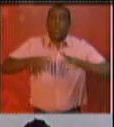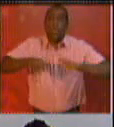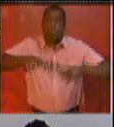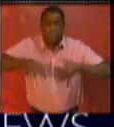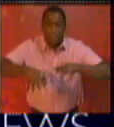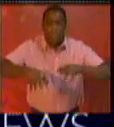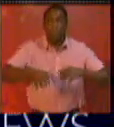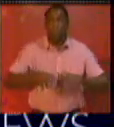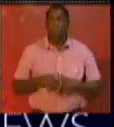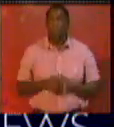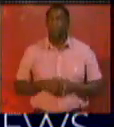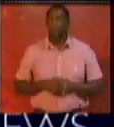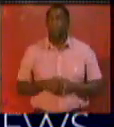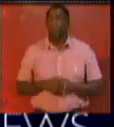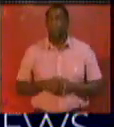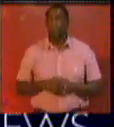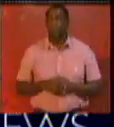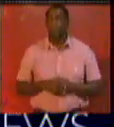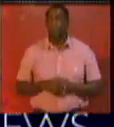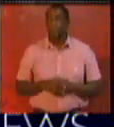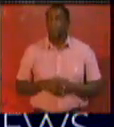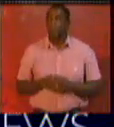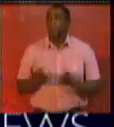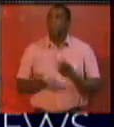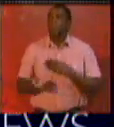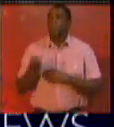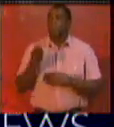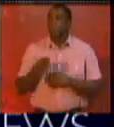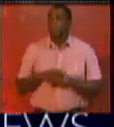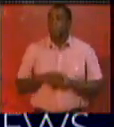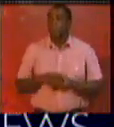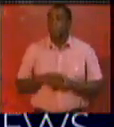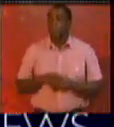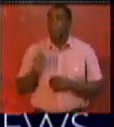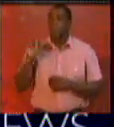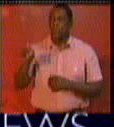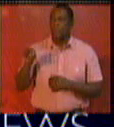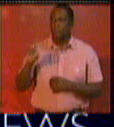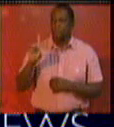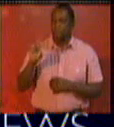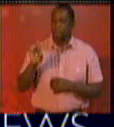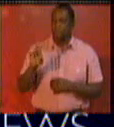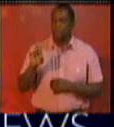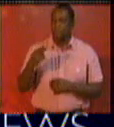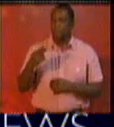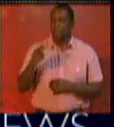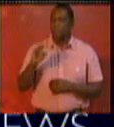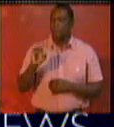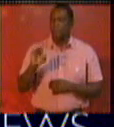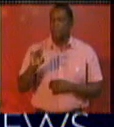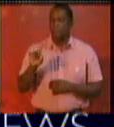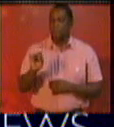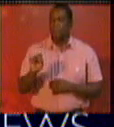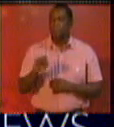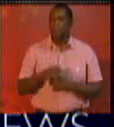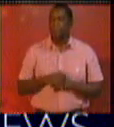Hi, good morning, Prime Hari, AZP News. My question is to Dr. Hinds. I just wanted to follow up on